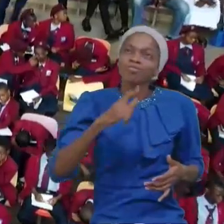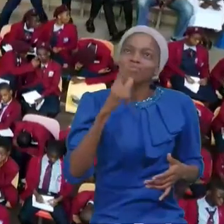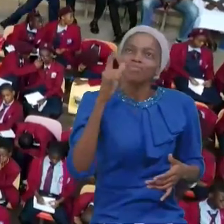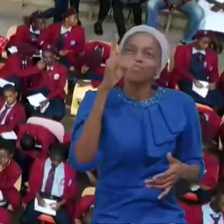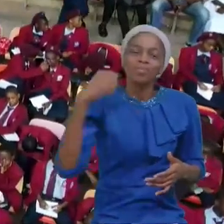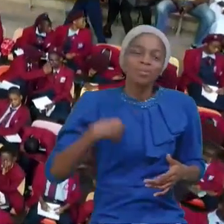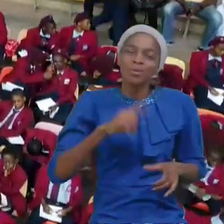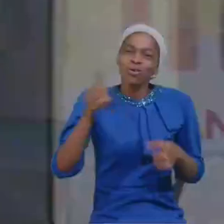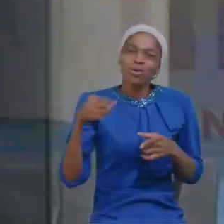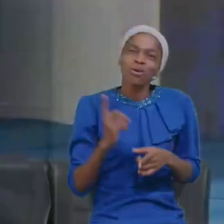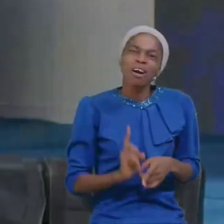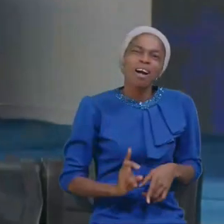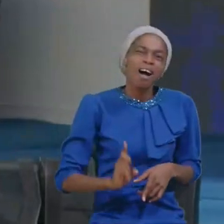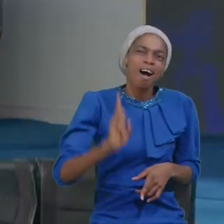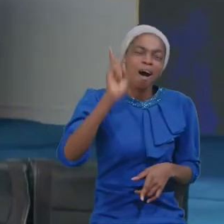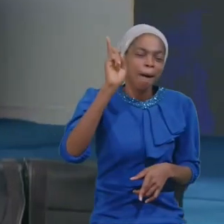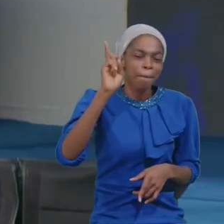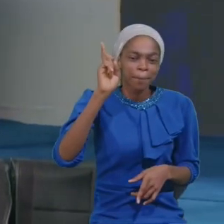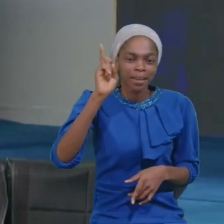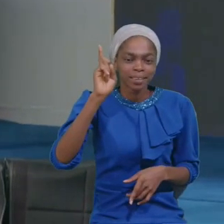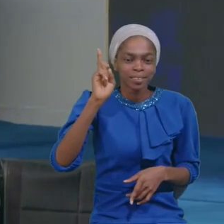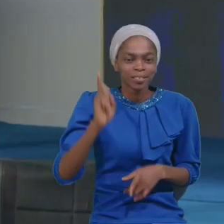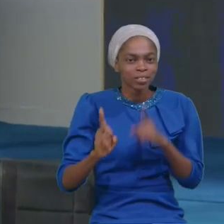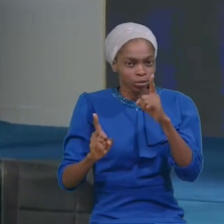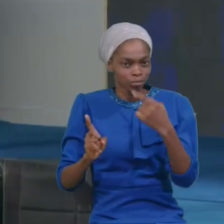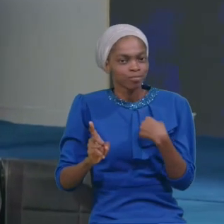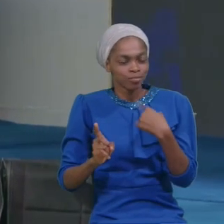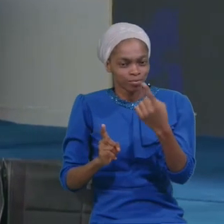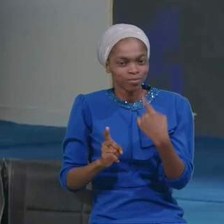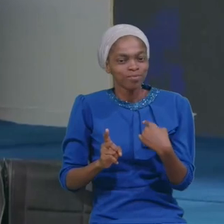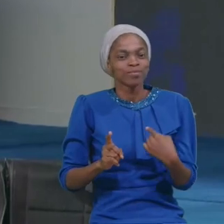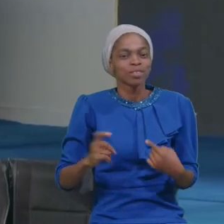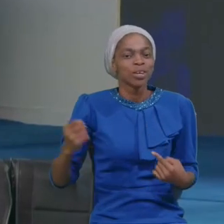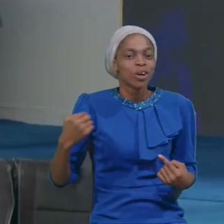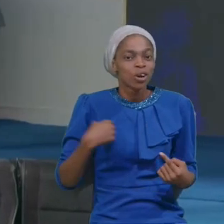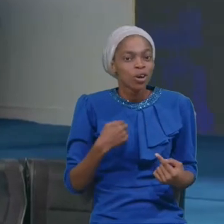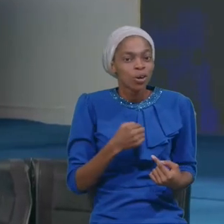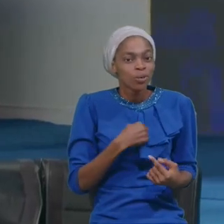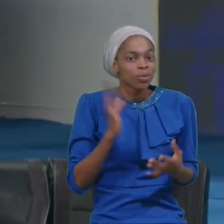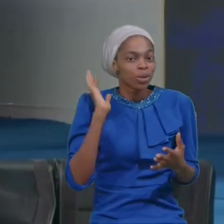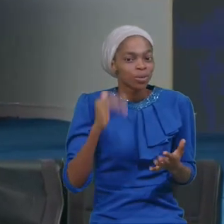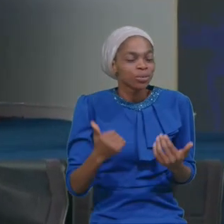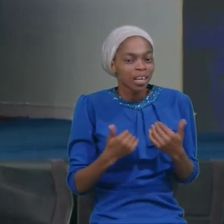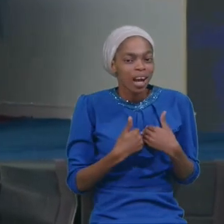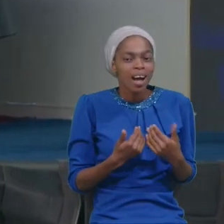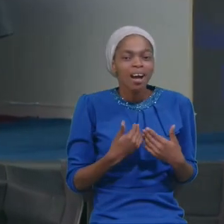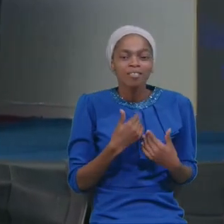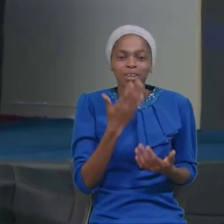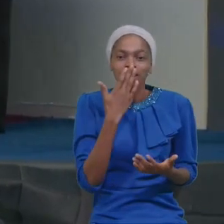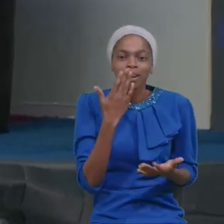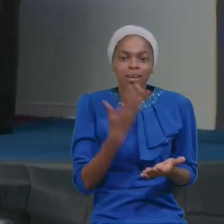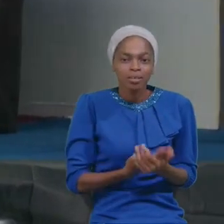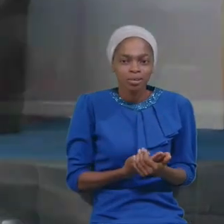have a good. There's good competition. There's bad competition. There is a healthy